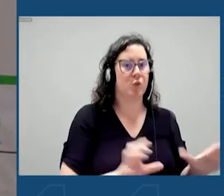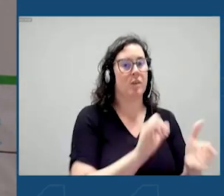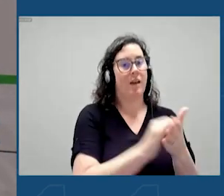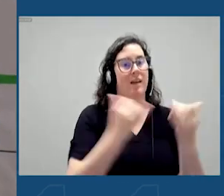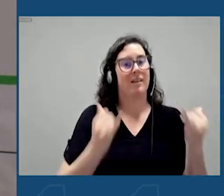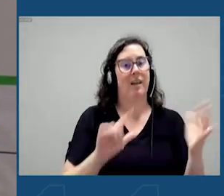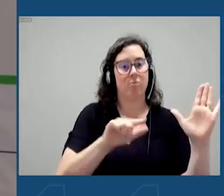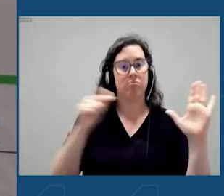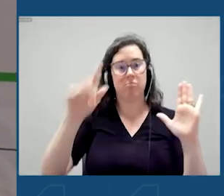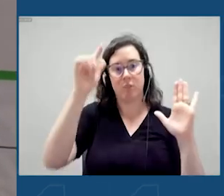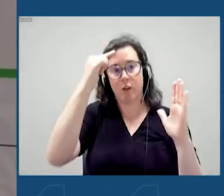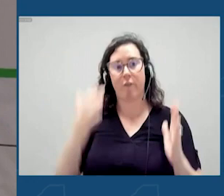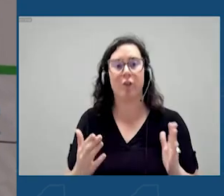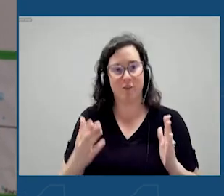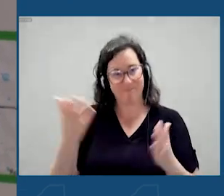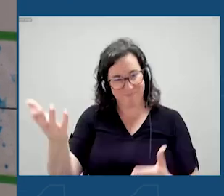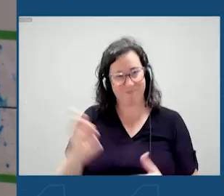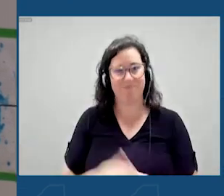yours.